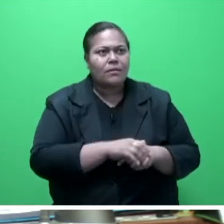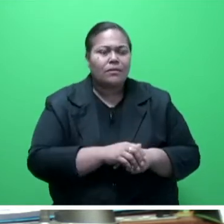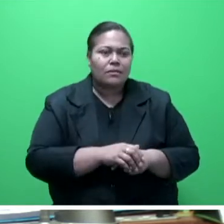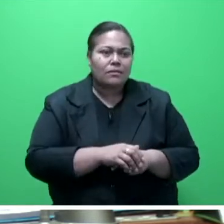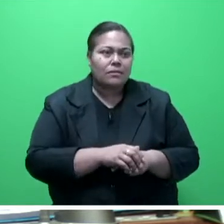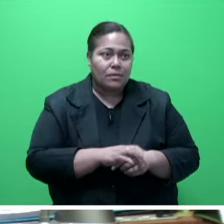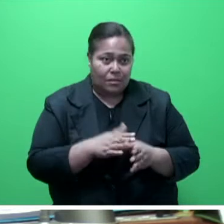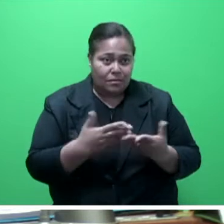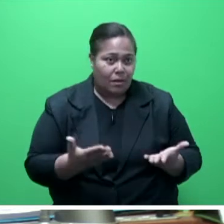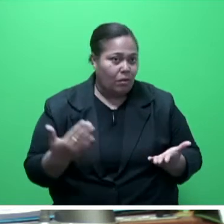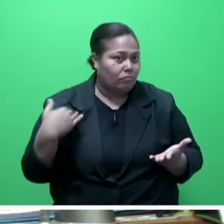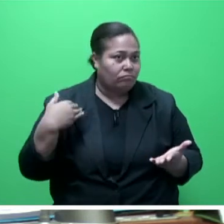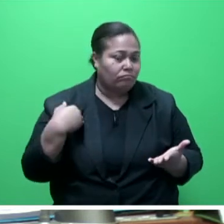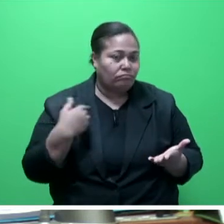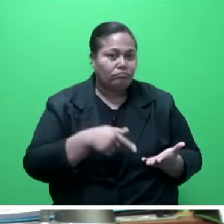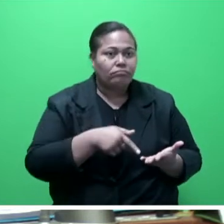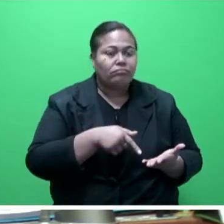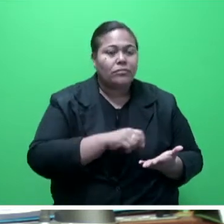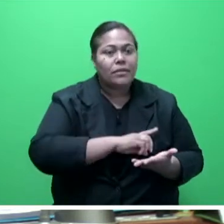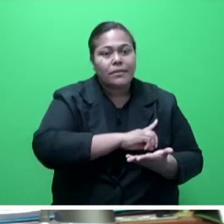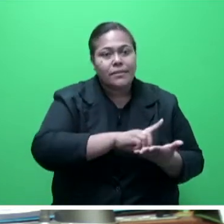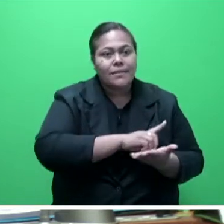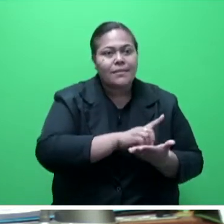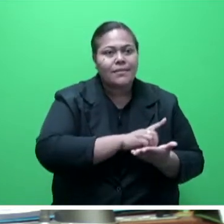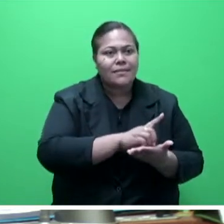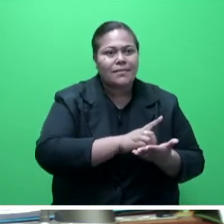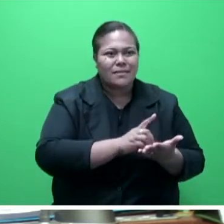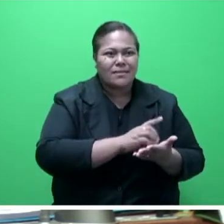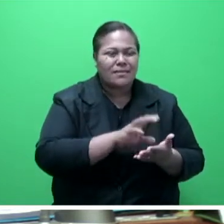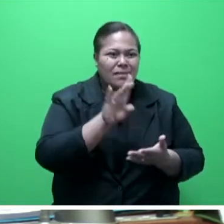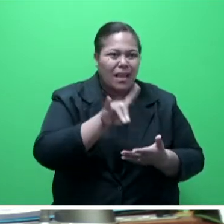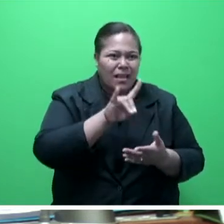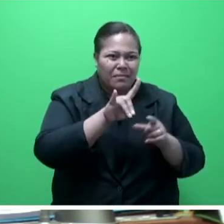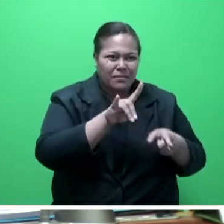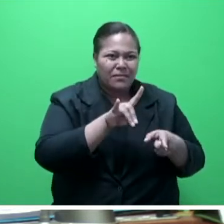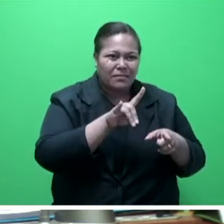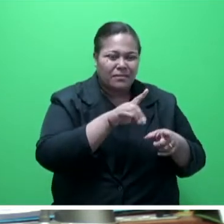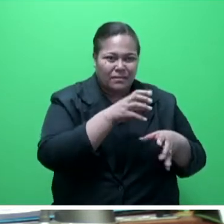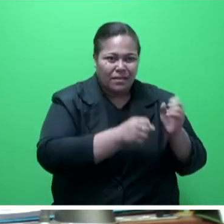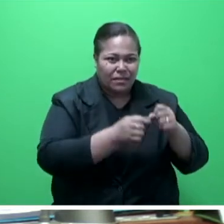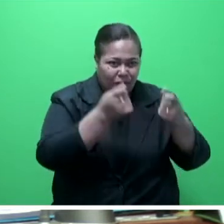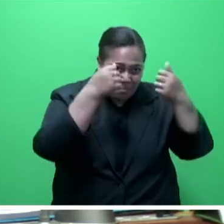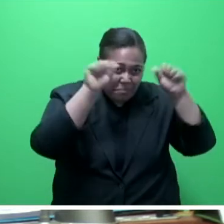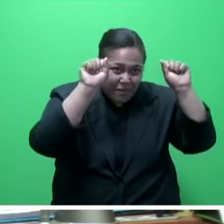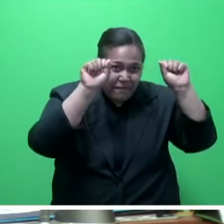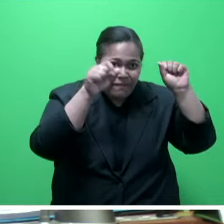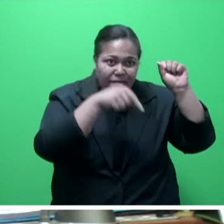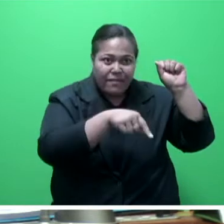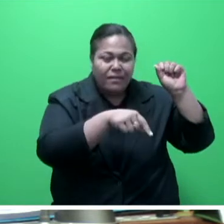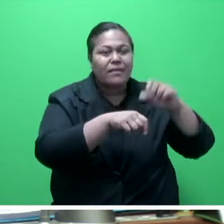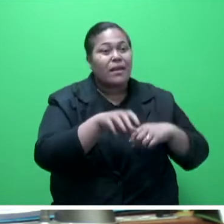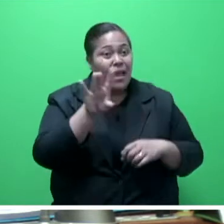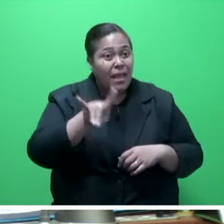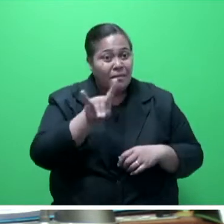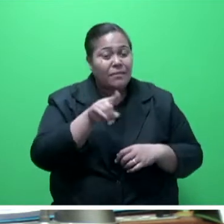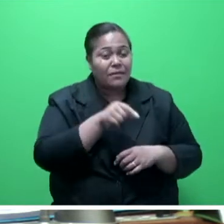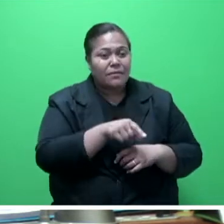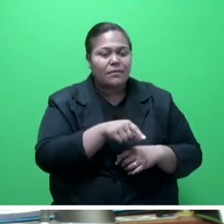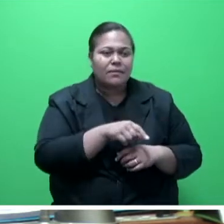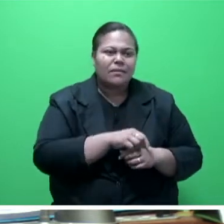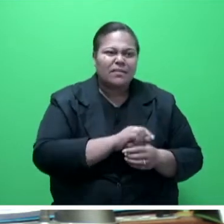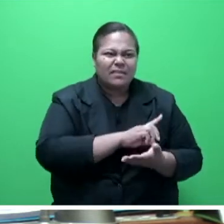one, the disease in the dairy sector, and similarly in the beef cattle sector, which we